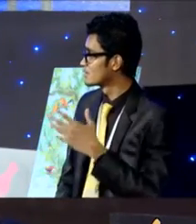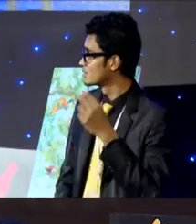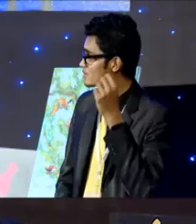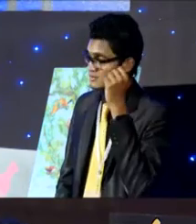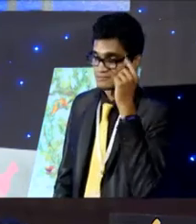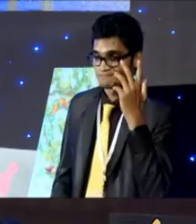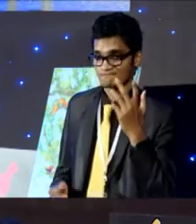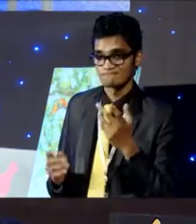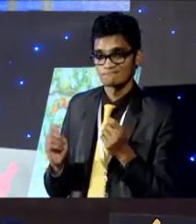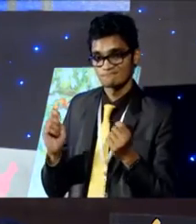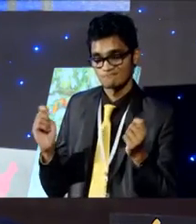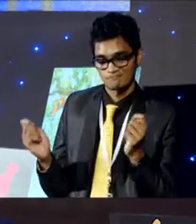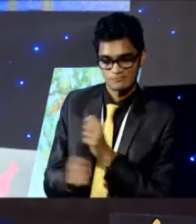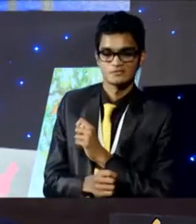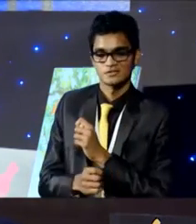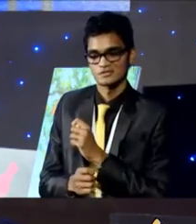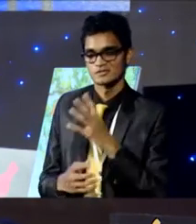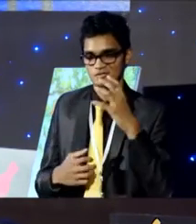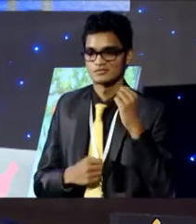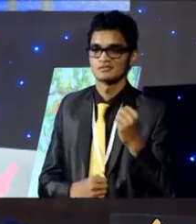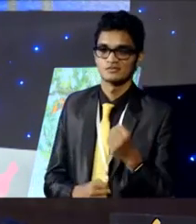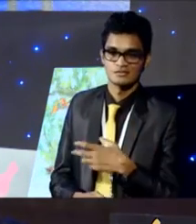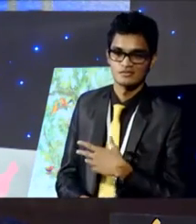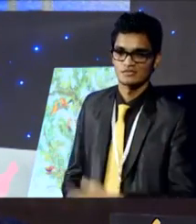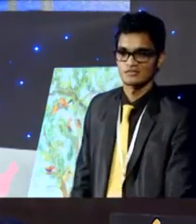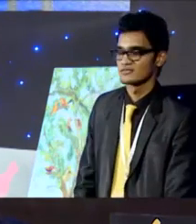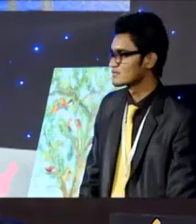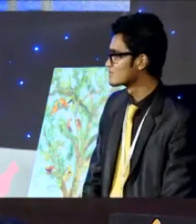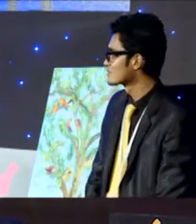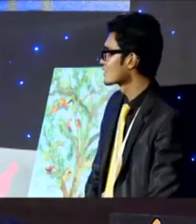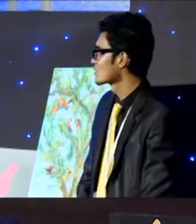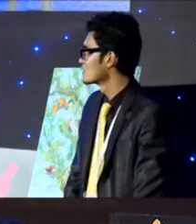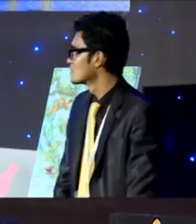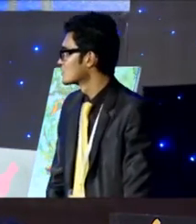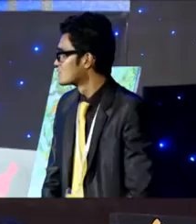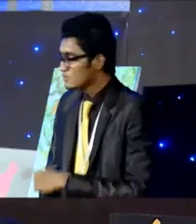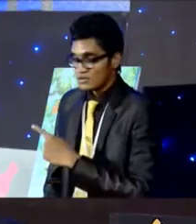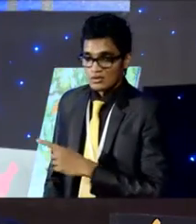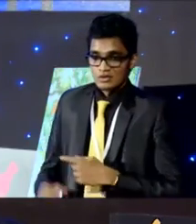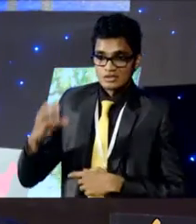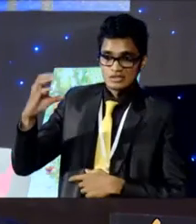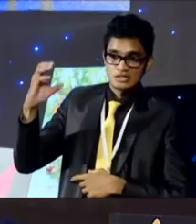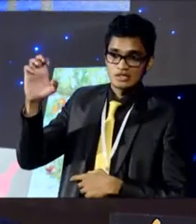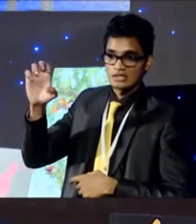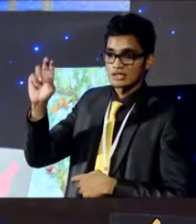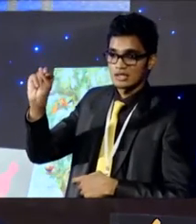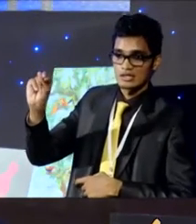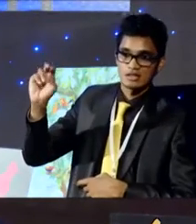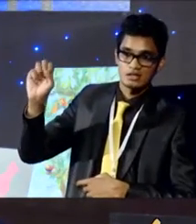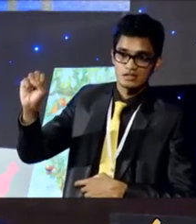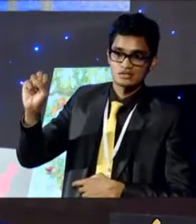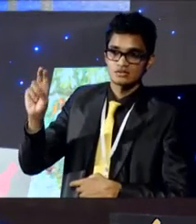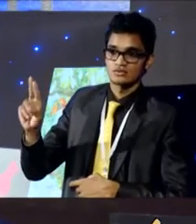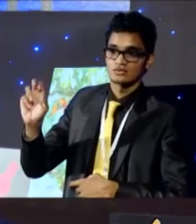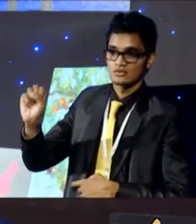Great, an excellent panel. Just a quick answer to somebody asked about the census. We have the National Sample